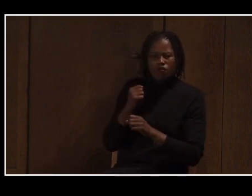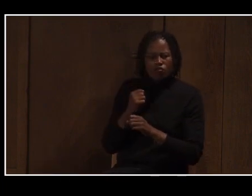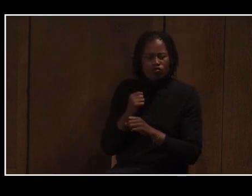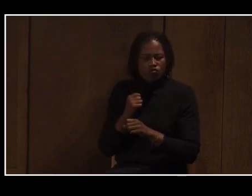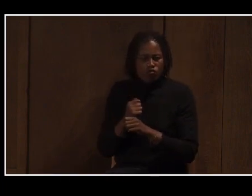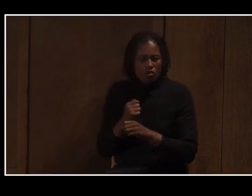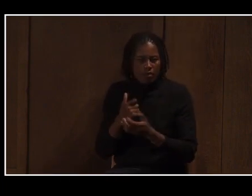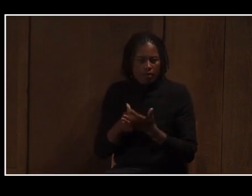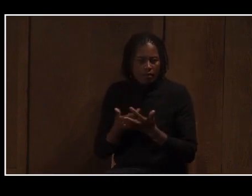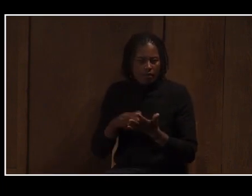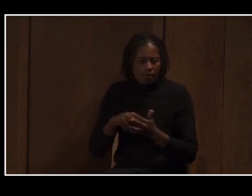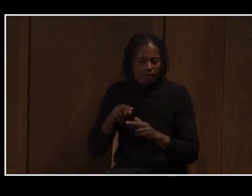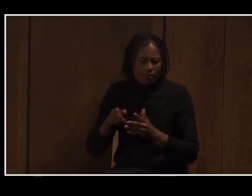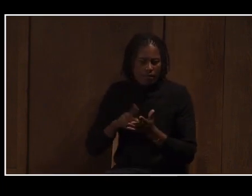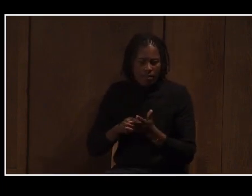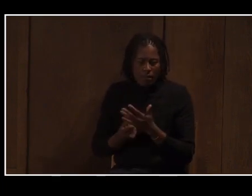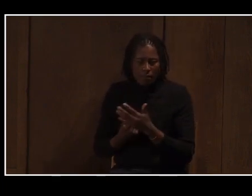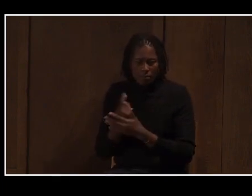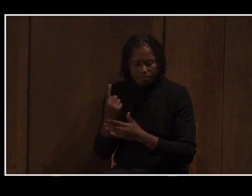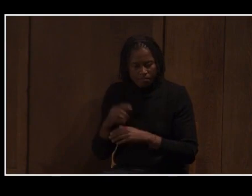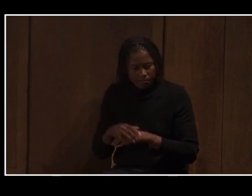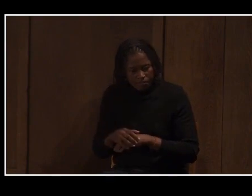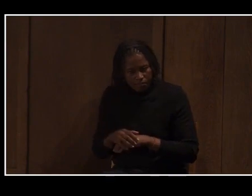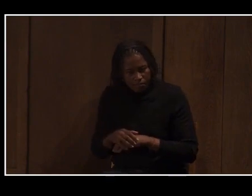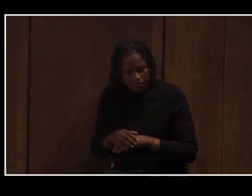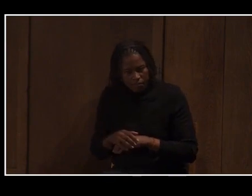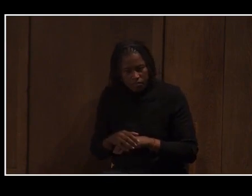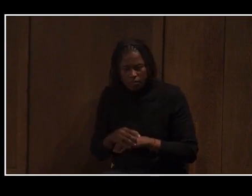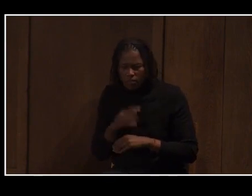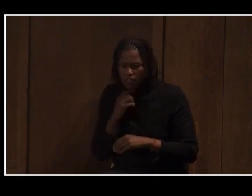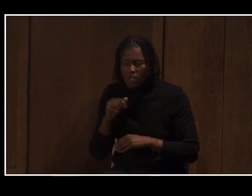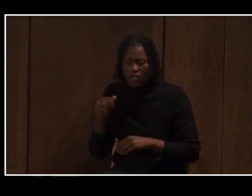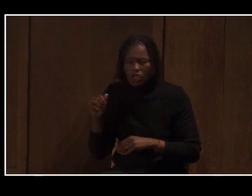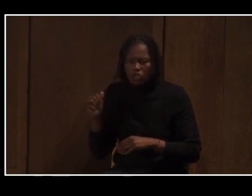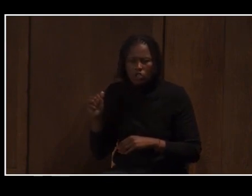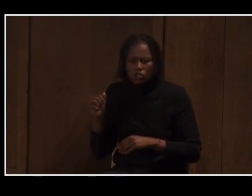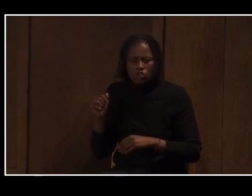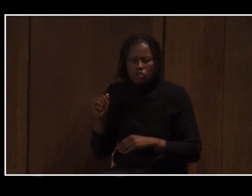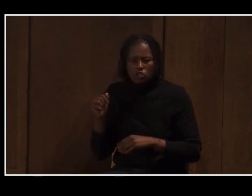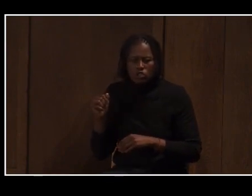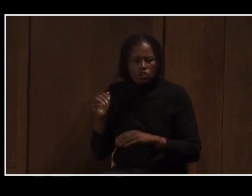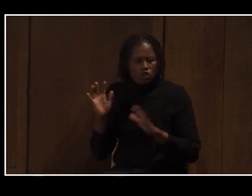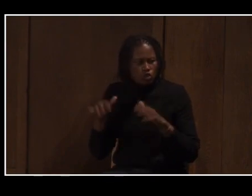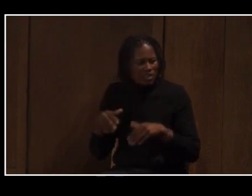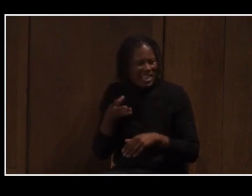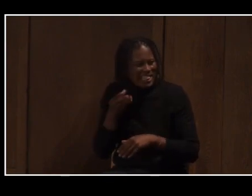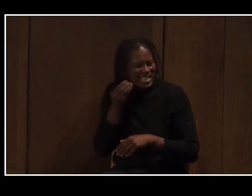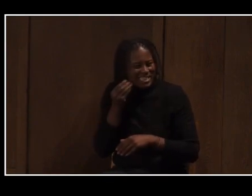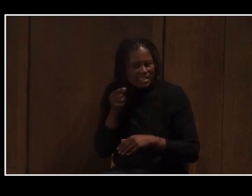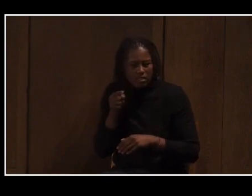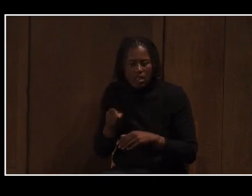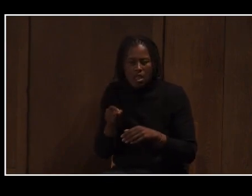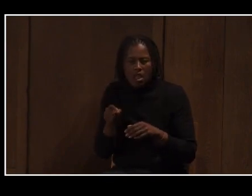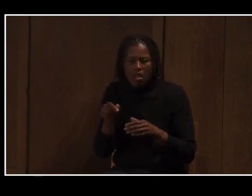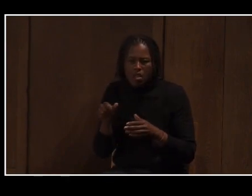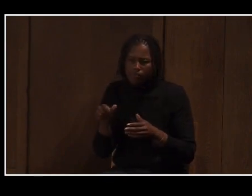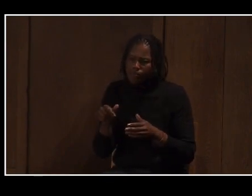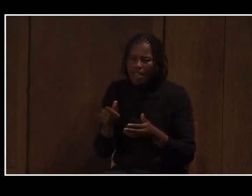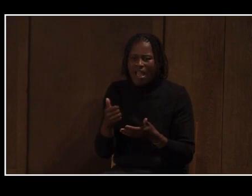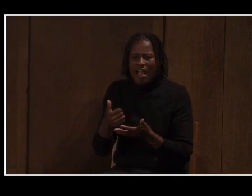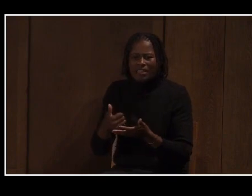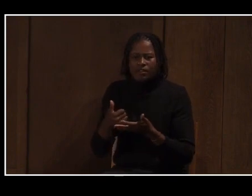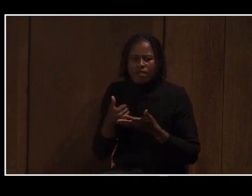Jacob Rees-Mogg, the Tory MP, said they should have listened to official advice, and they should not have listened to official